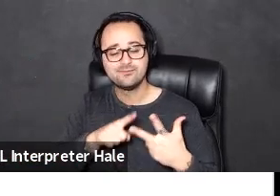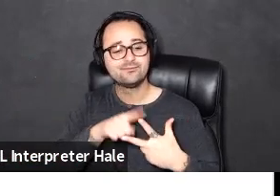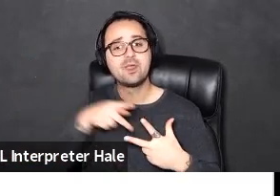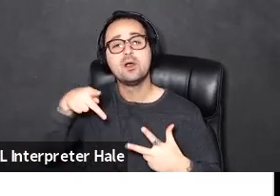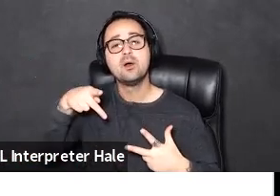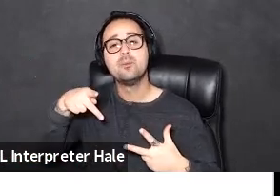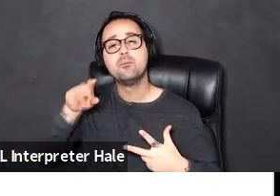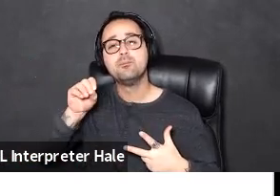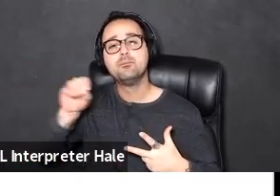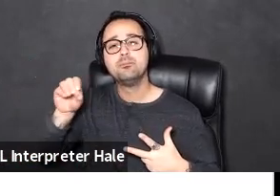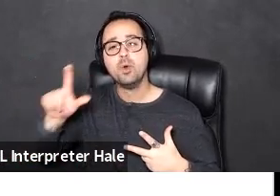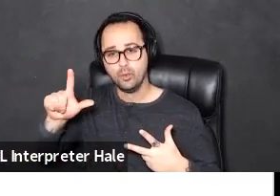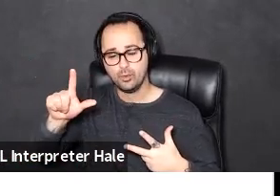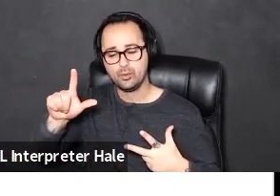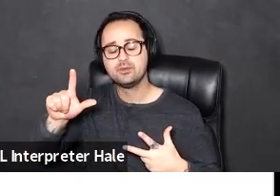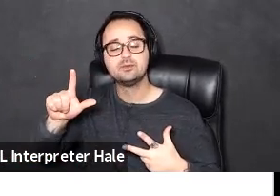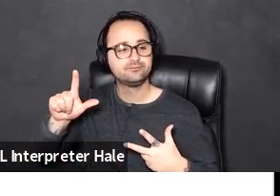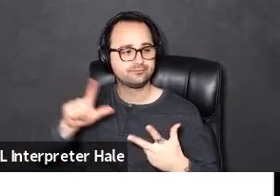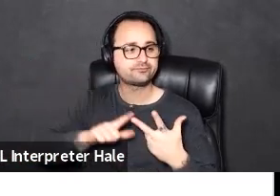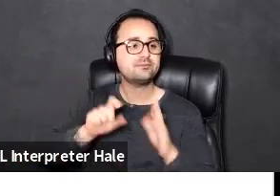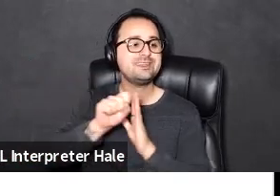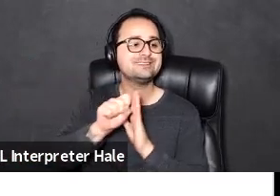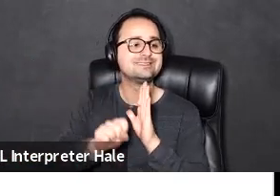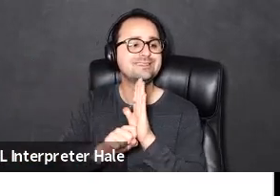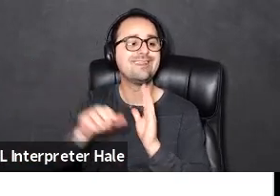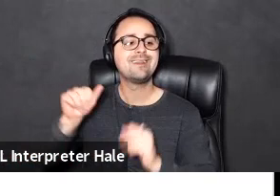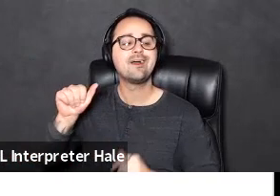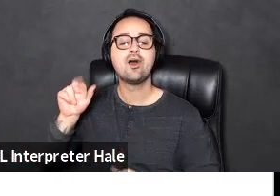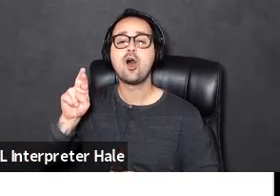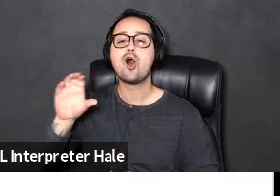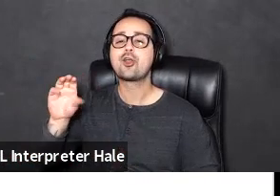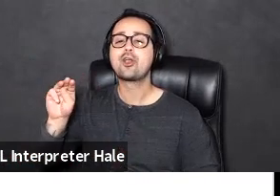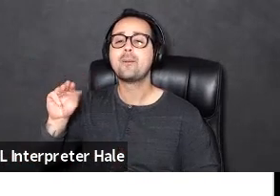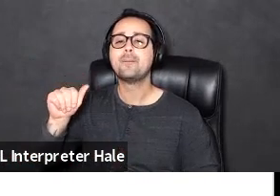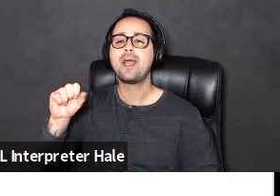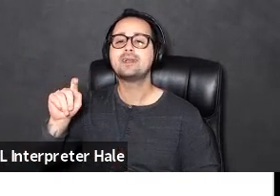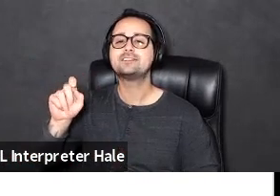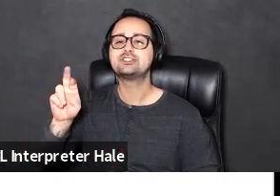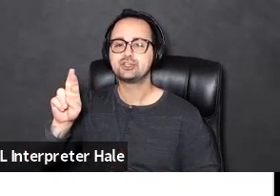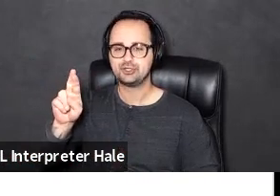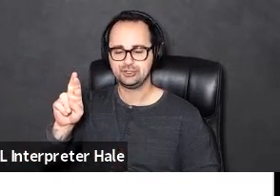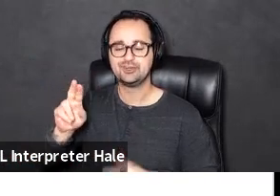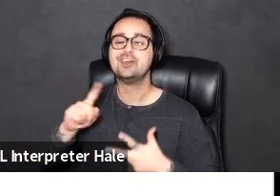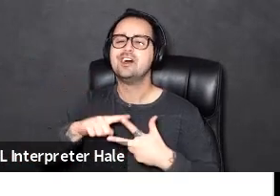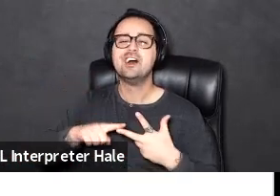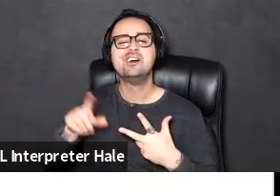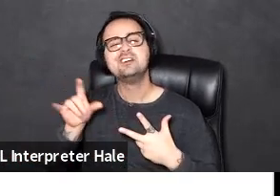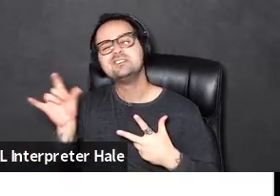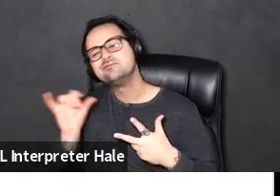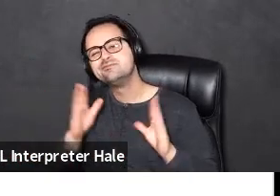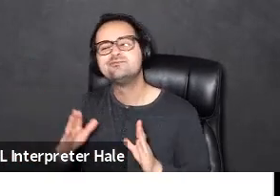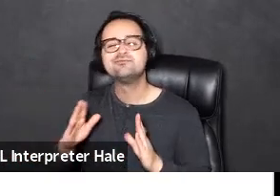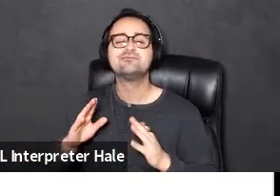trust and a state ARC master trust, these are similar arrangements. They can be first party or third